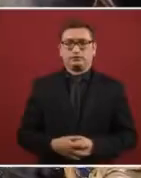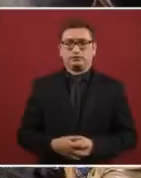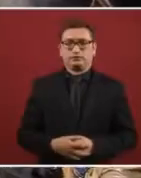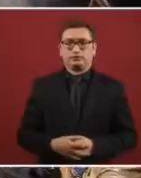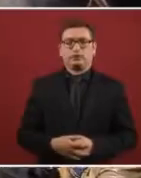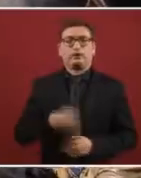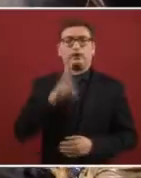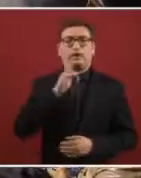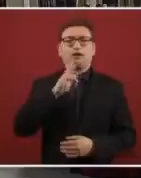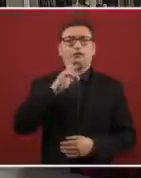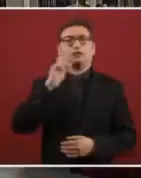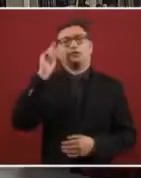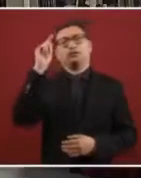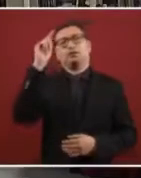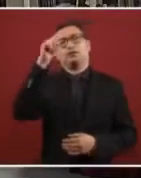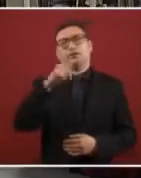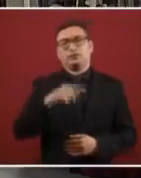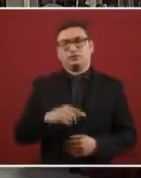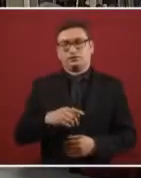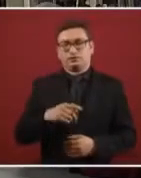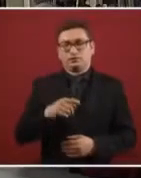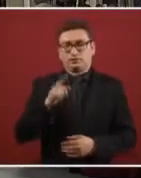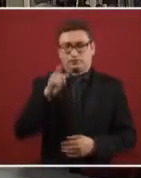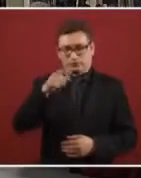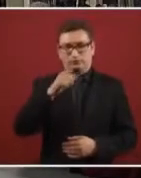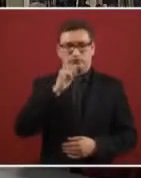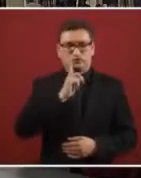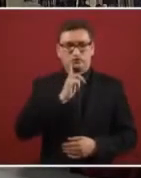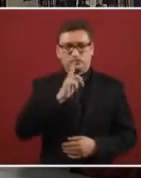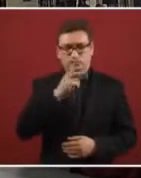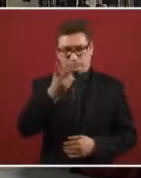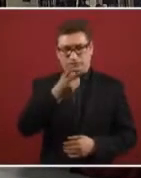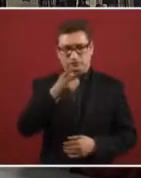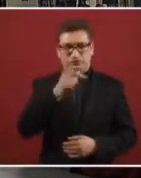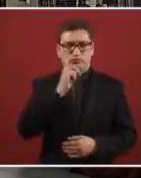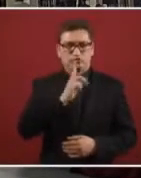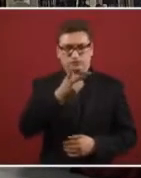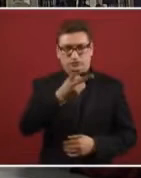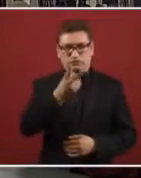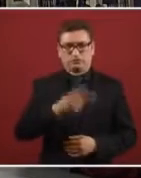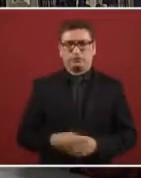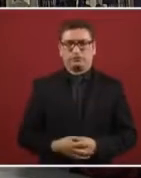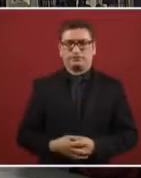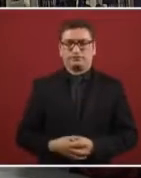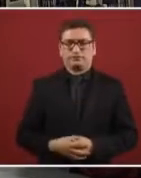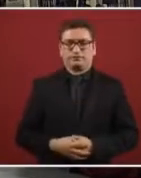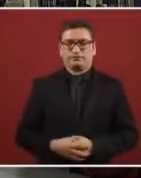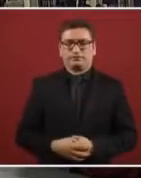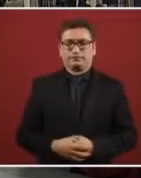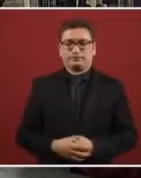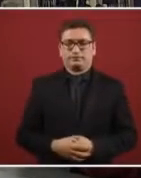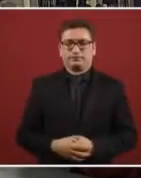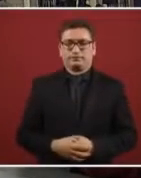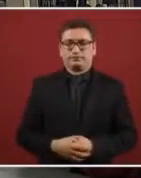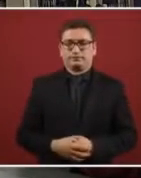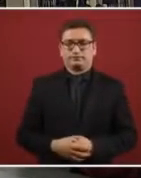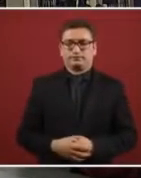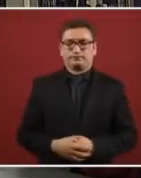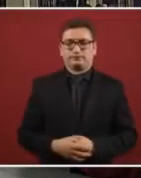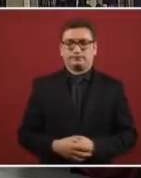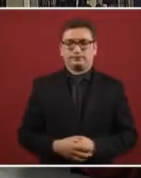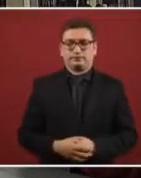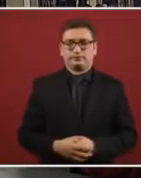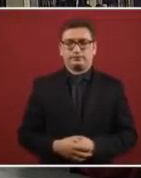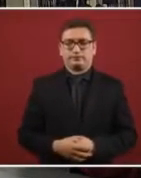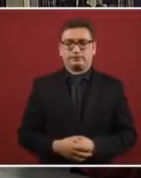Vamos para atrás. Aquella compañera. Las dos compañeras. The two ladies in the back. We're going to the back